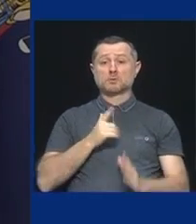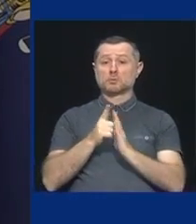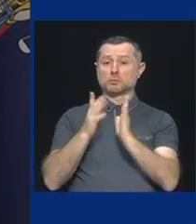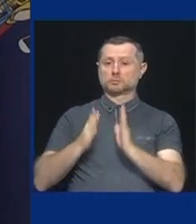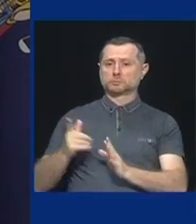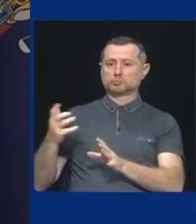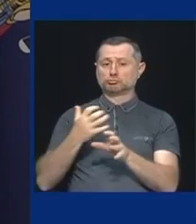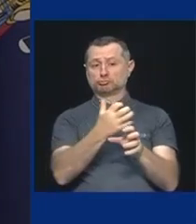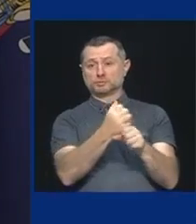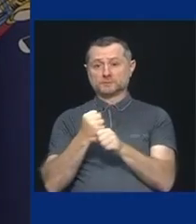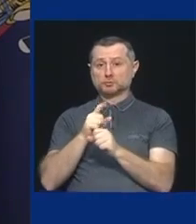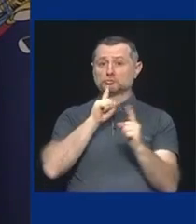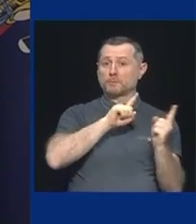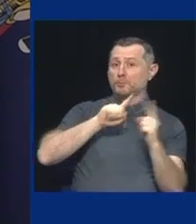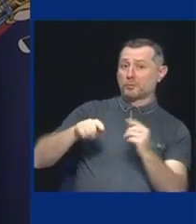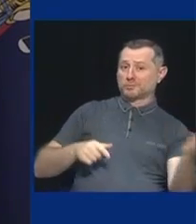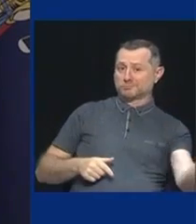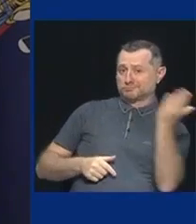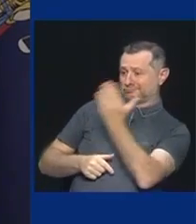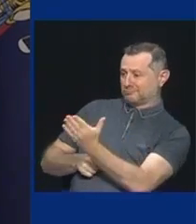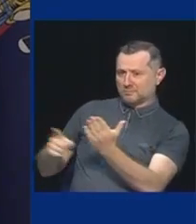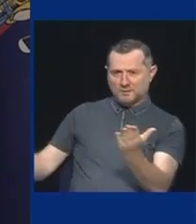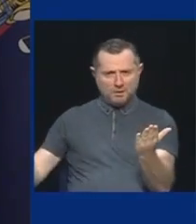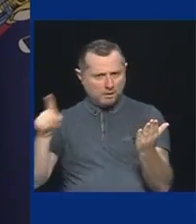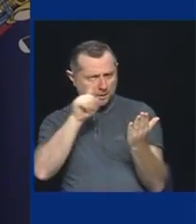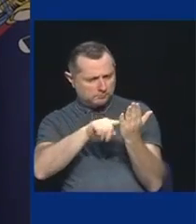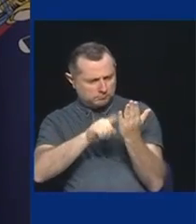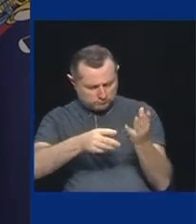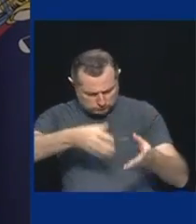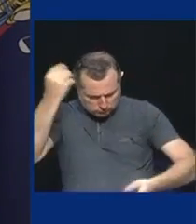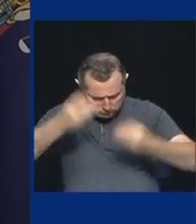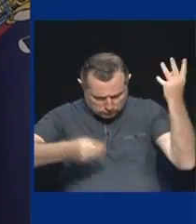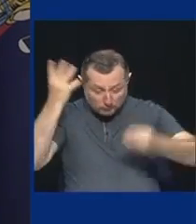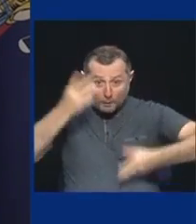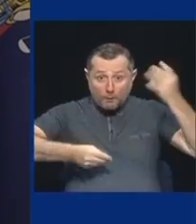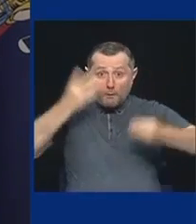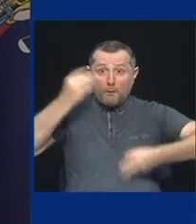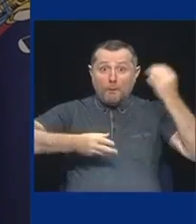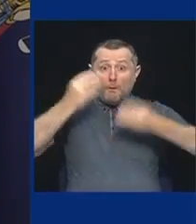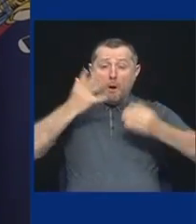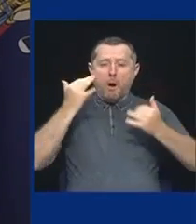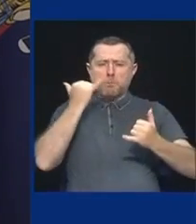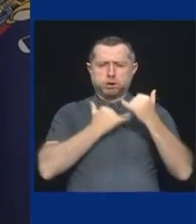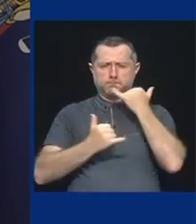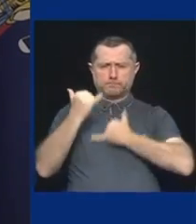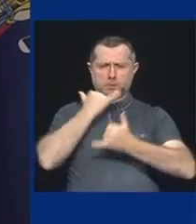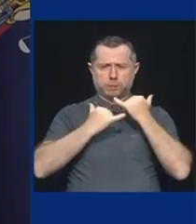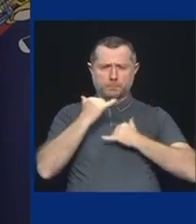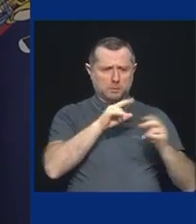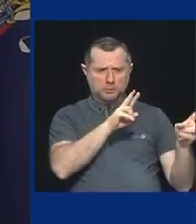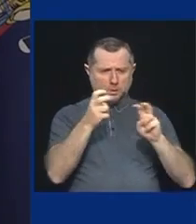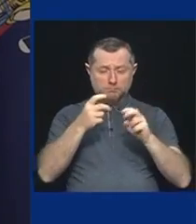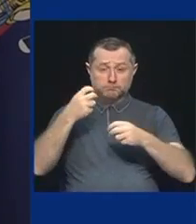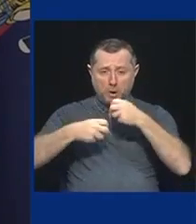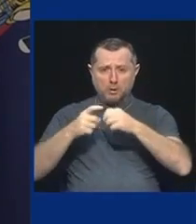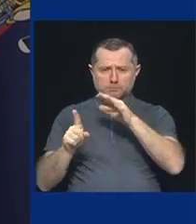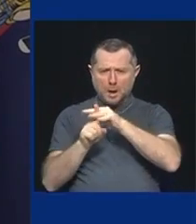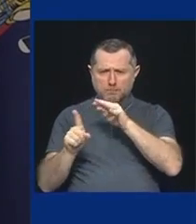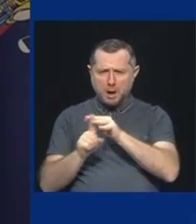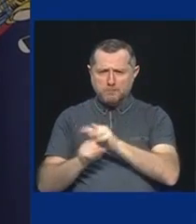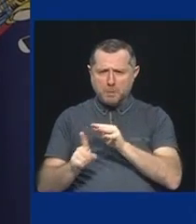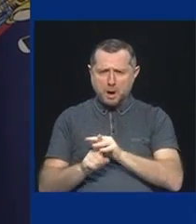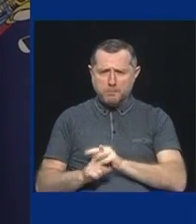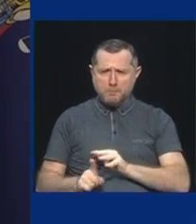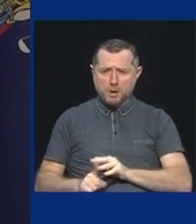days and have already raised serious issues and flaws that should concern all New